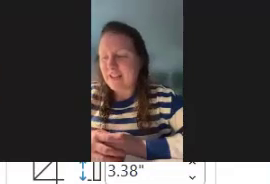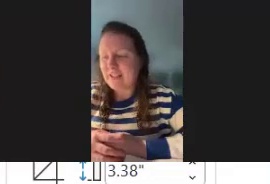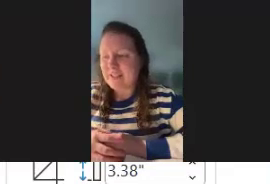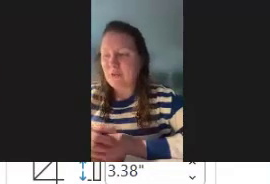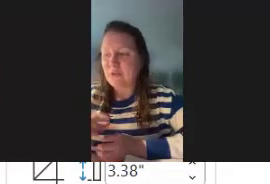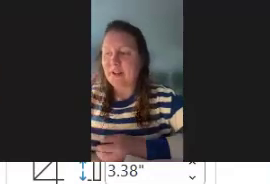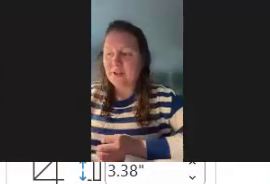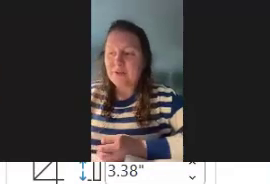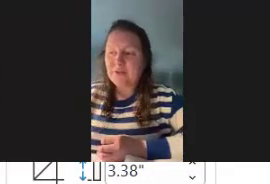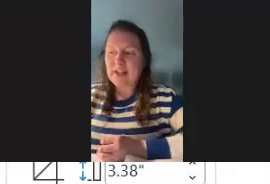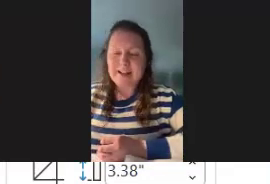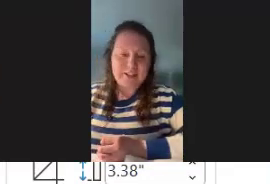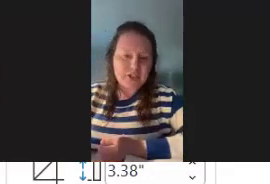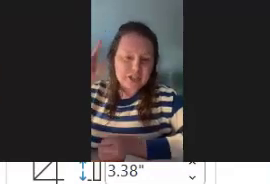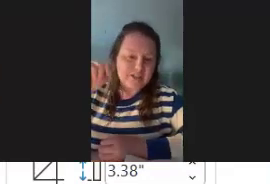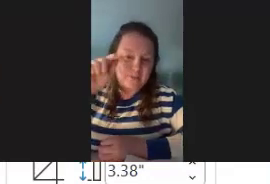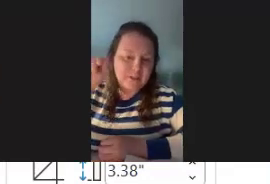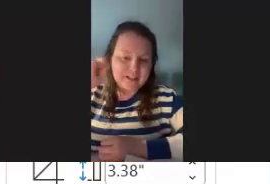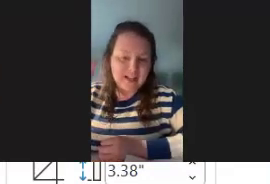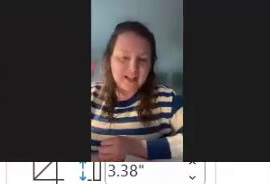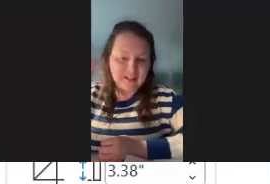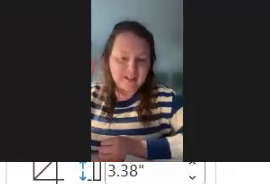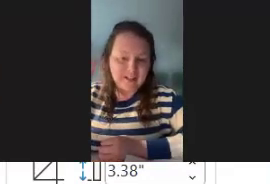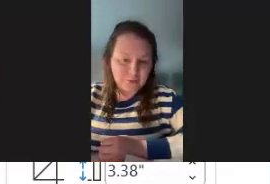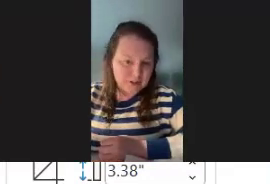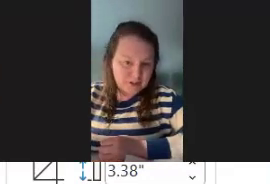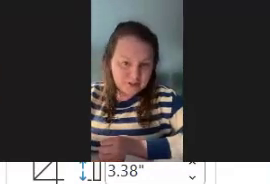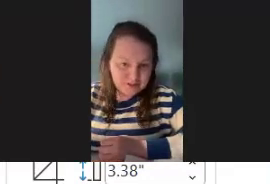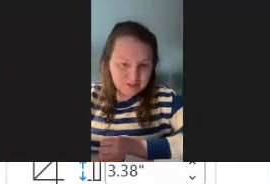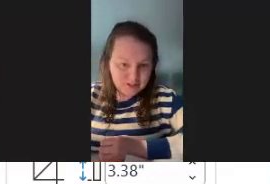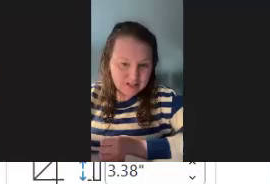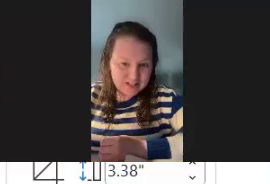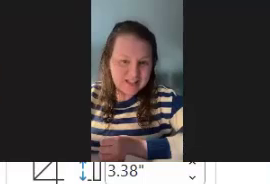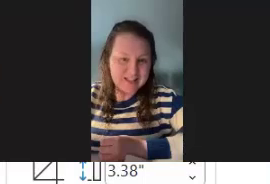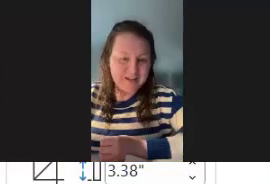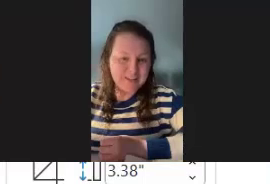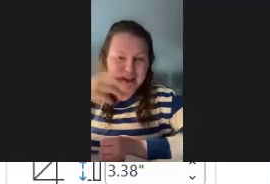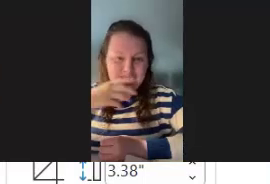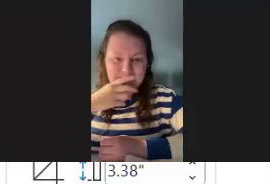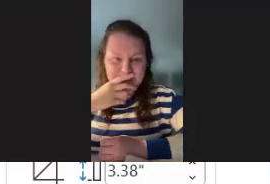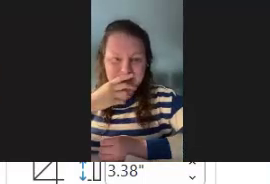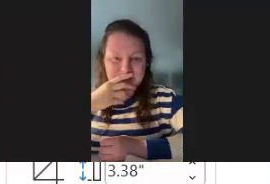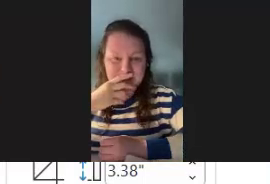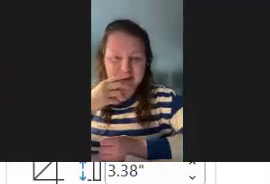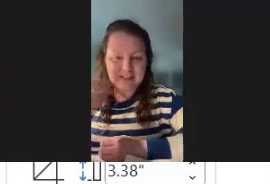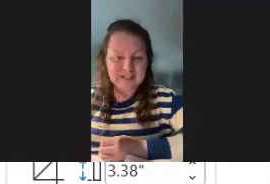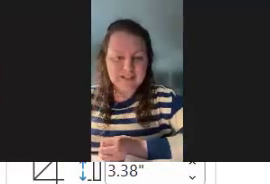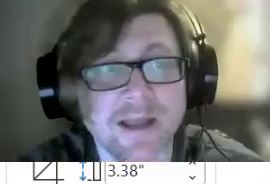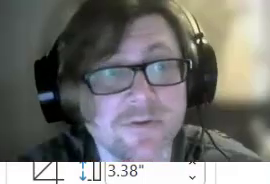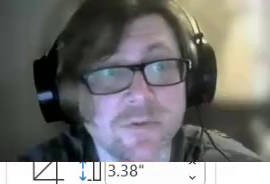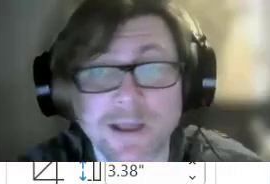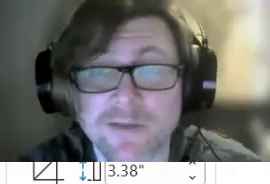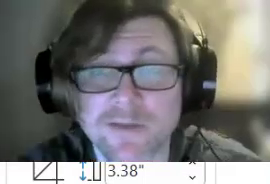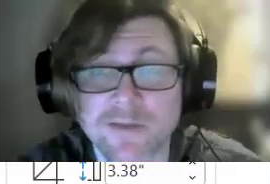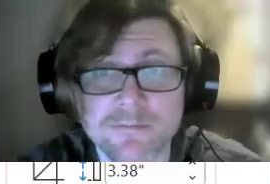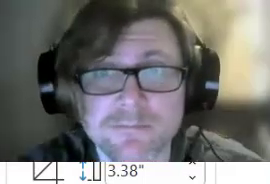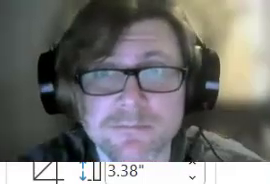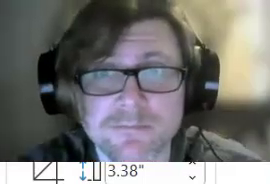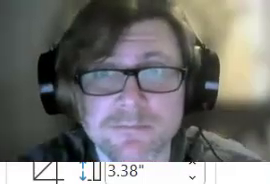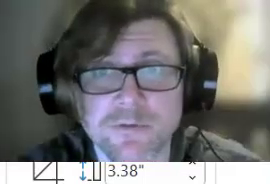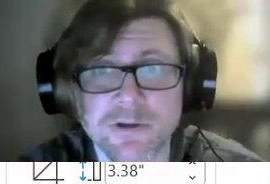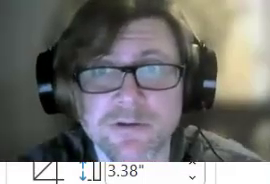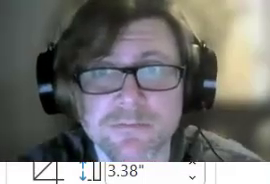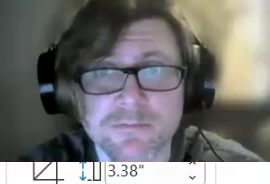if so on Google Slides it's just a little plus sign in the corner. Is that the Mhm. same thing? To add You a mean- to add a